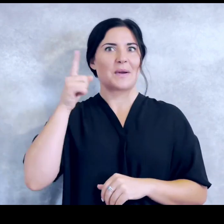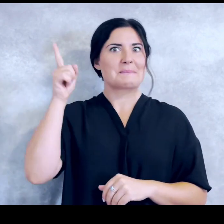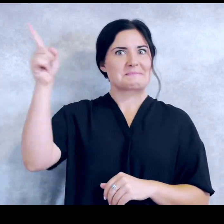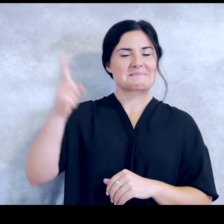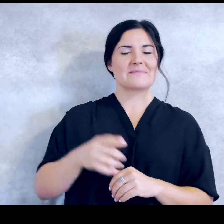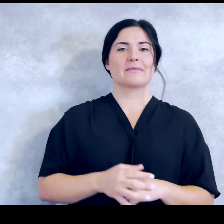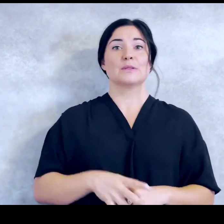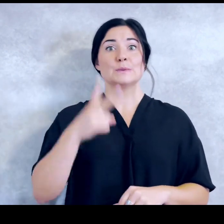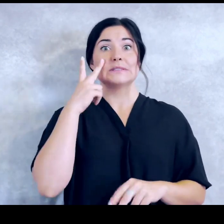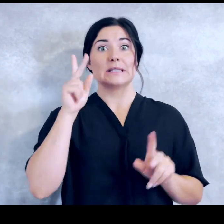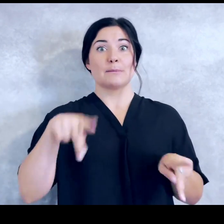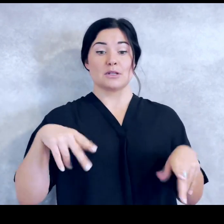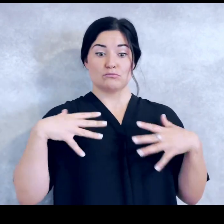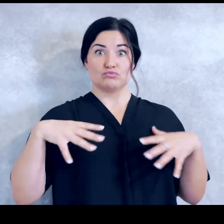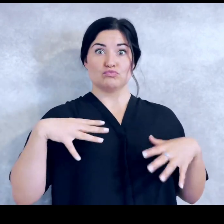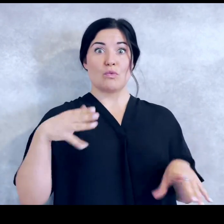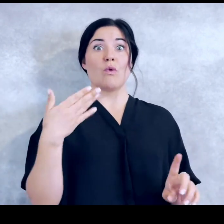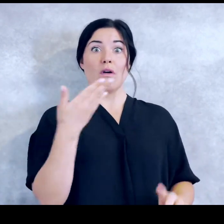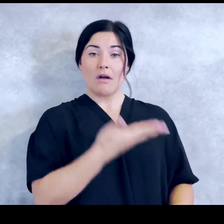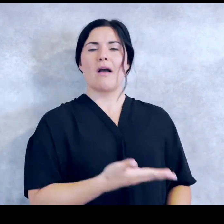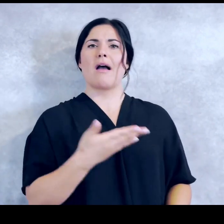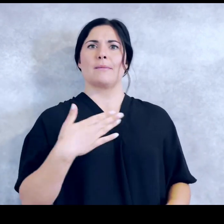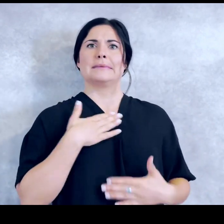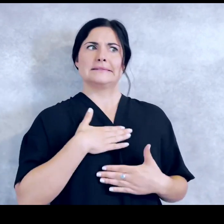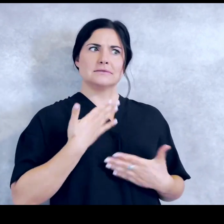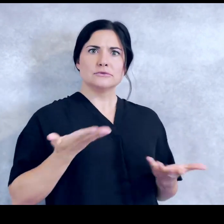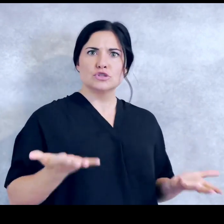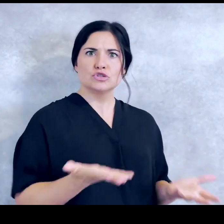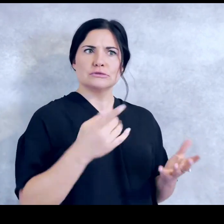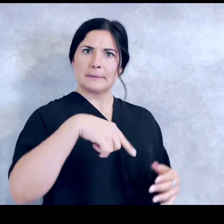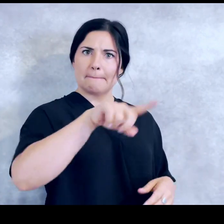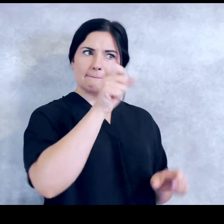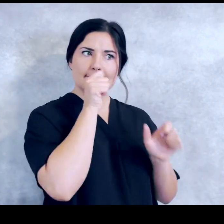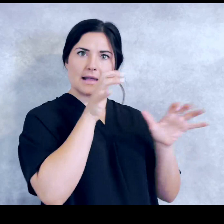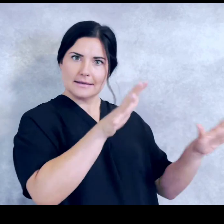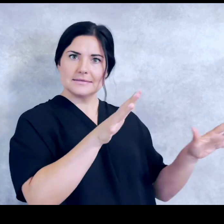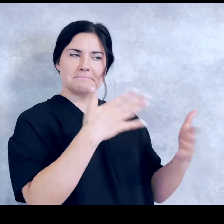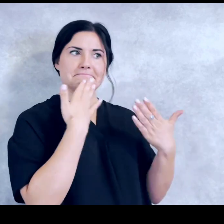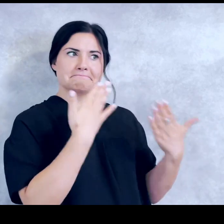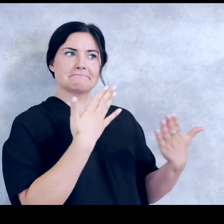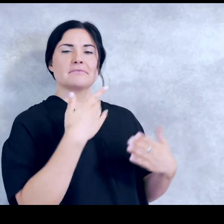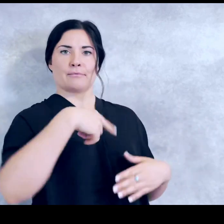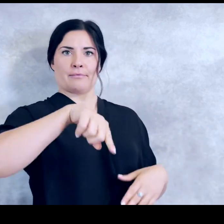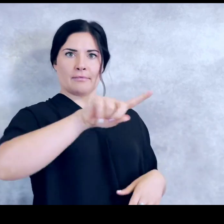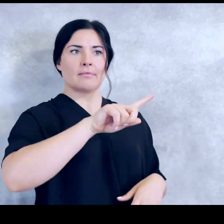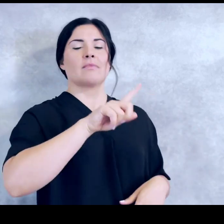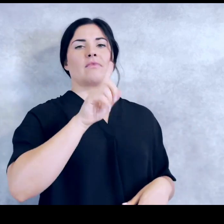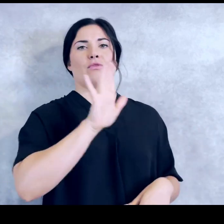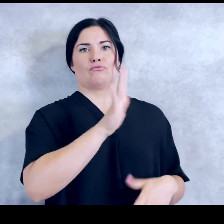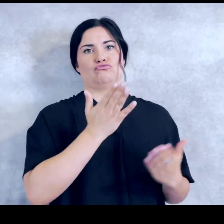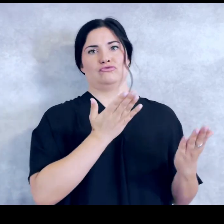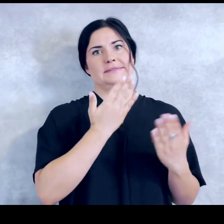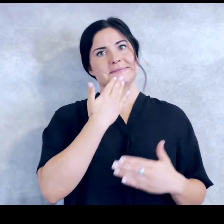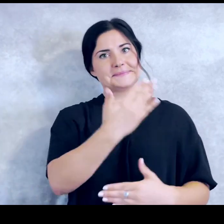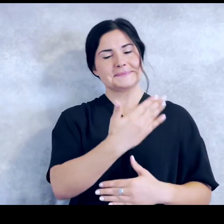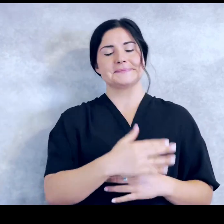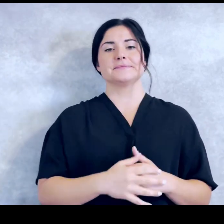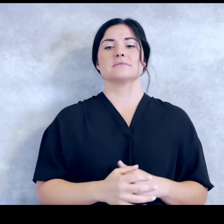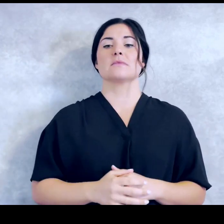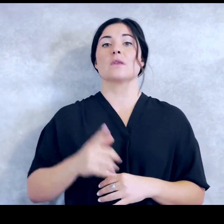Lord. And so if you see someone walking around with one of these shirts, would you just encourage them and bless them and thank them for